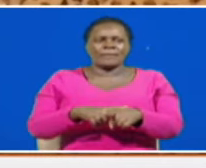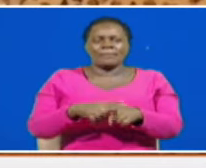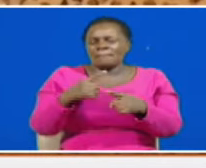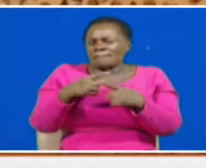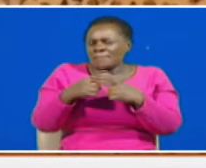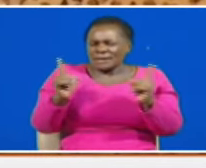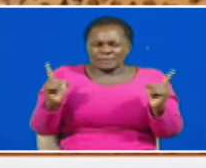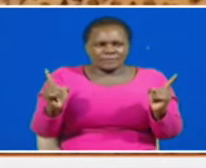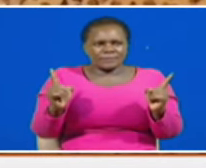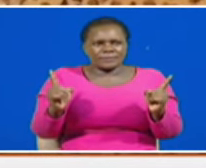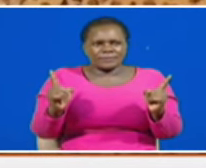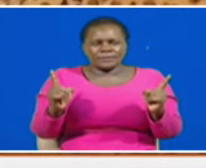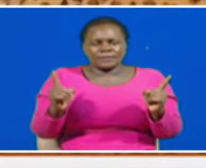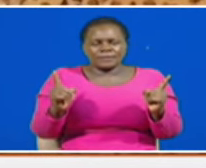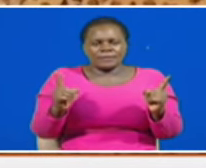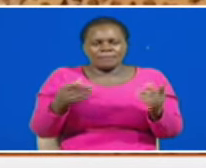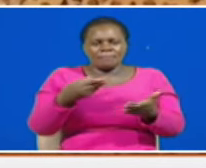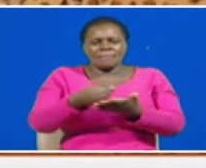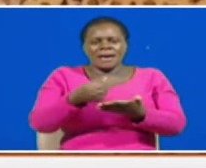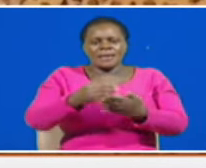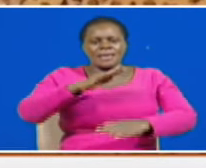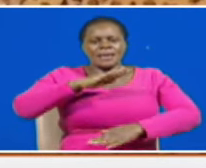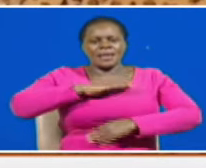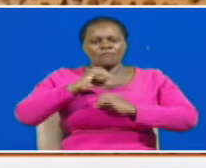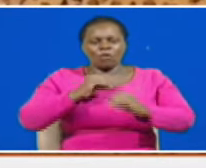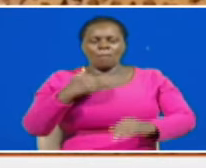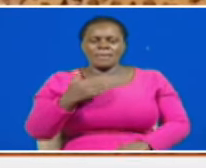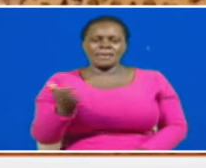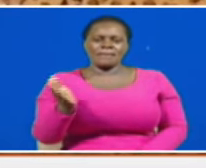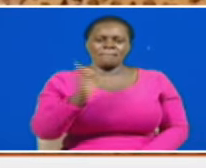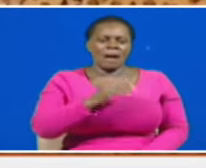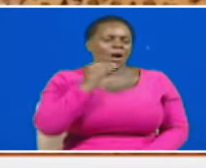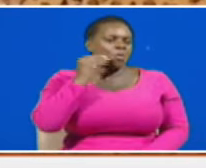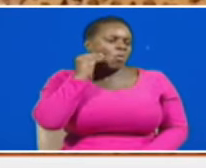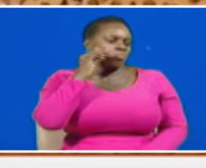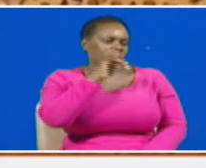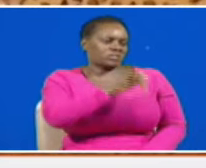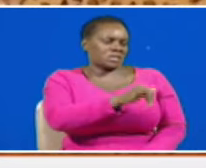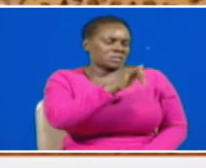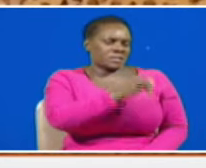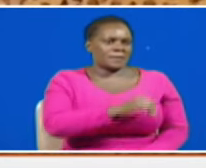lakini haikutosha. Nikabidi nimekaa nyumbani,